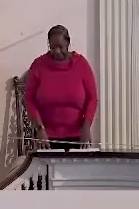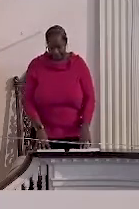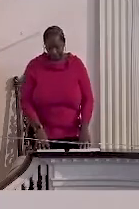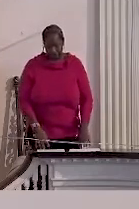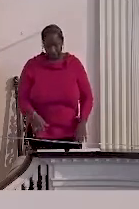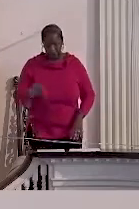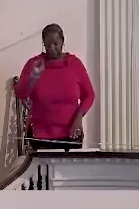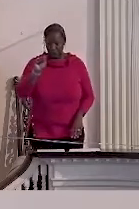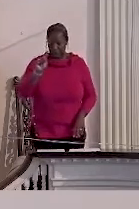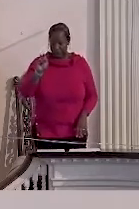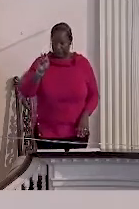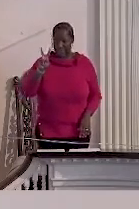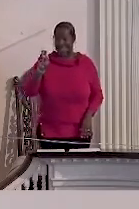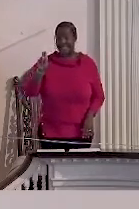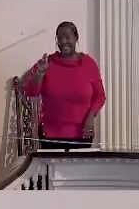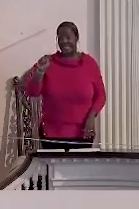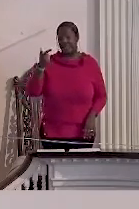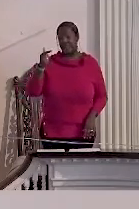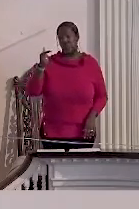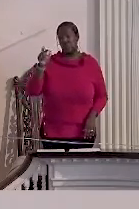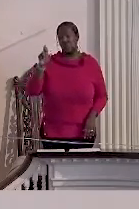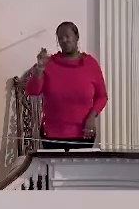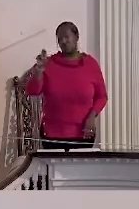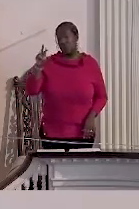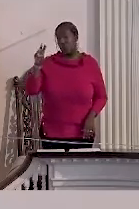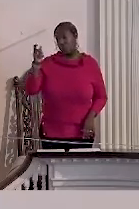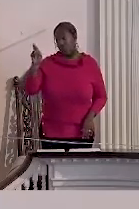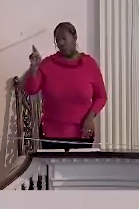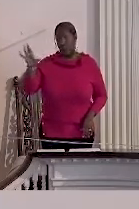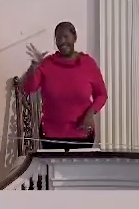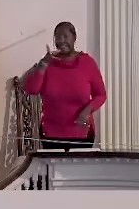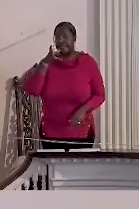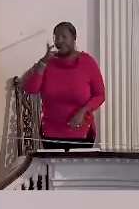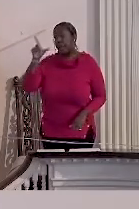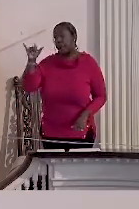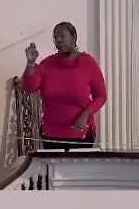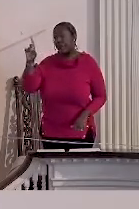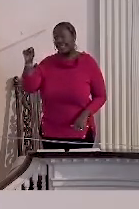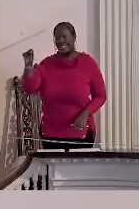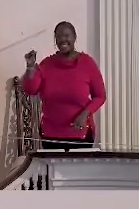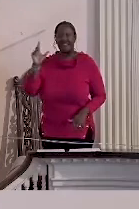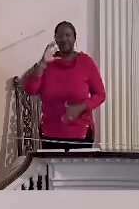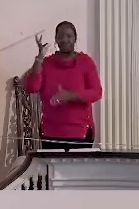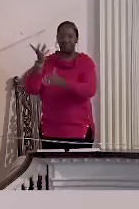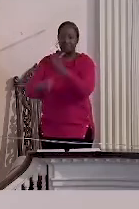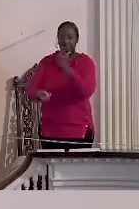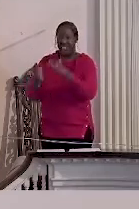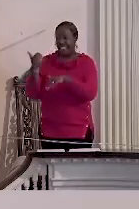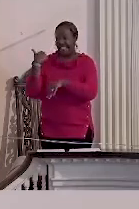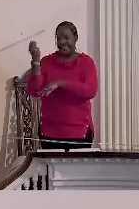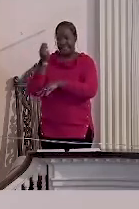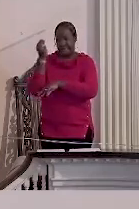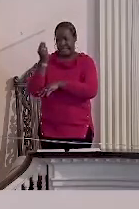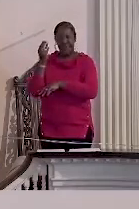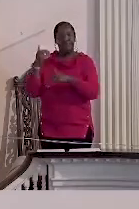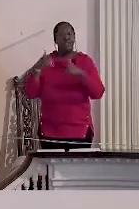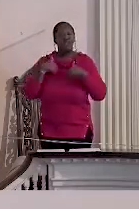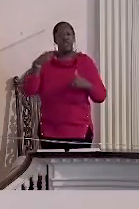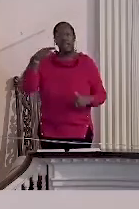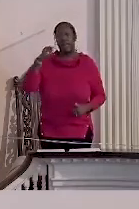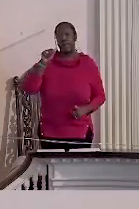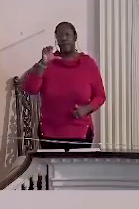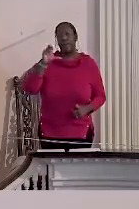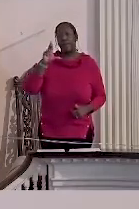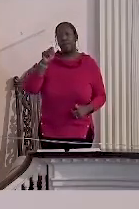Member Stephen Greenwater's mother, Linda Stratford, died last Monday after living with pancreatic